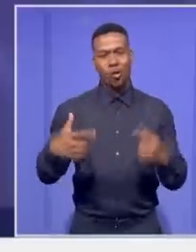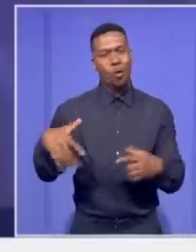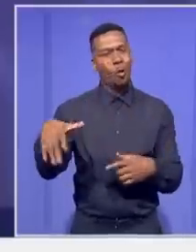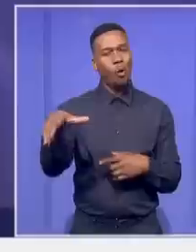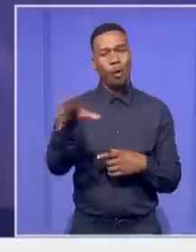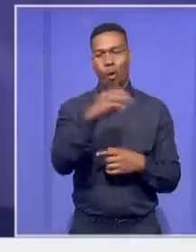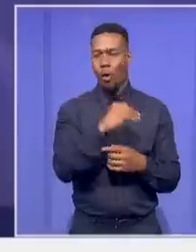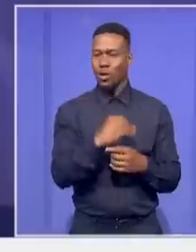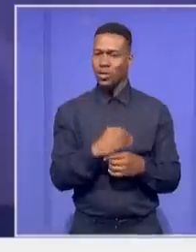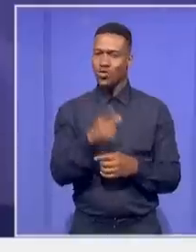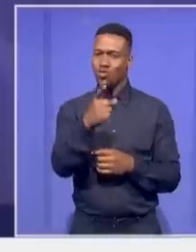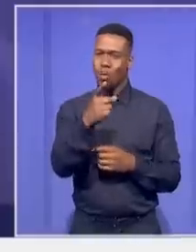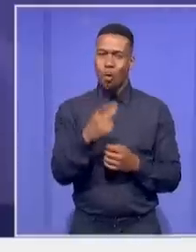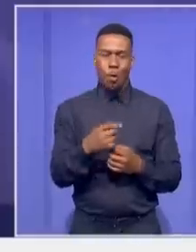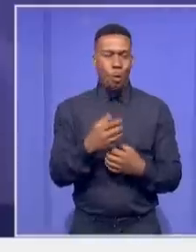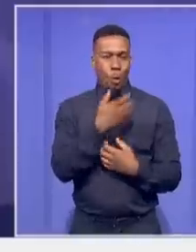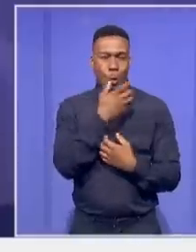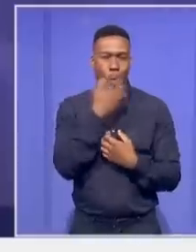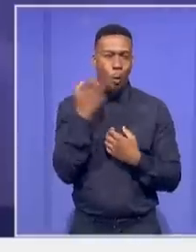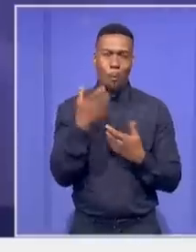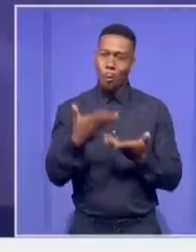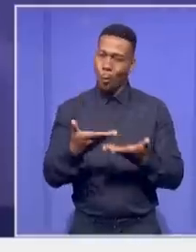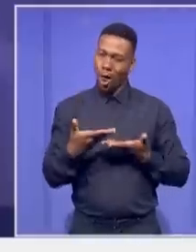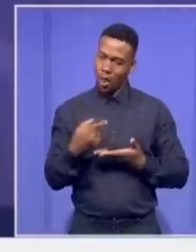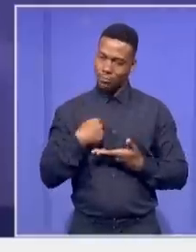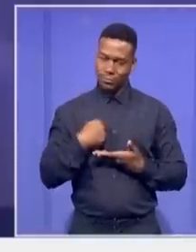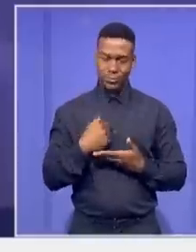warm welcome.